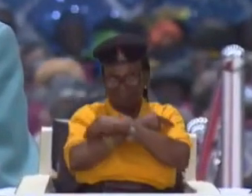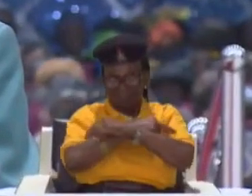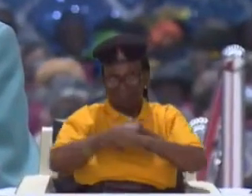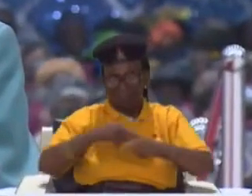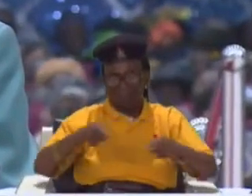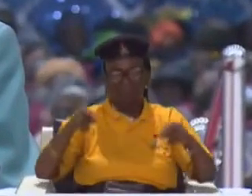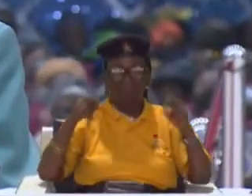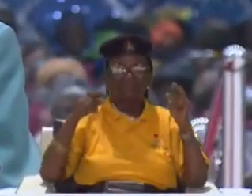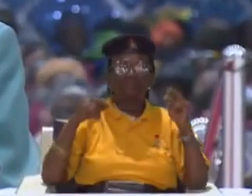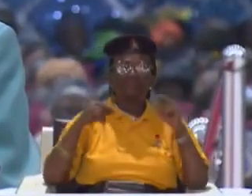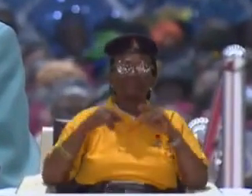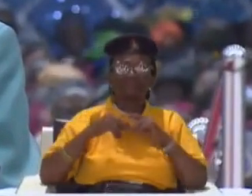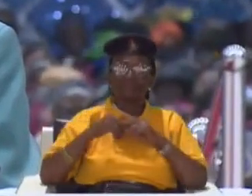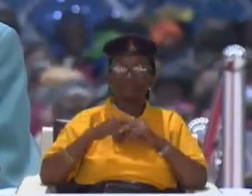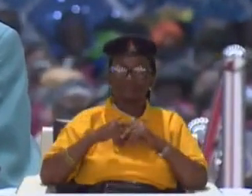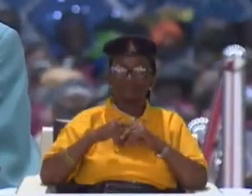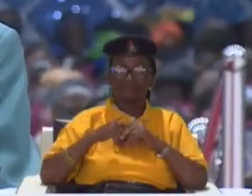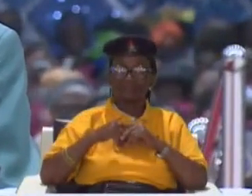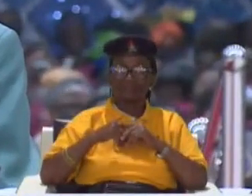That's